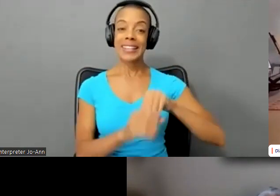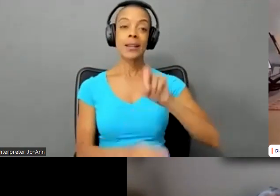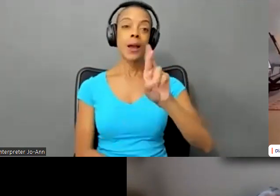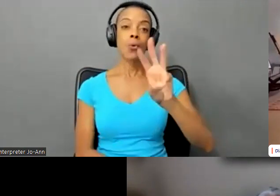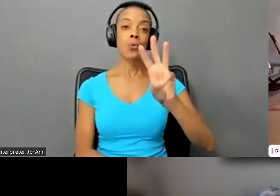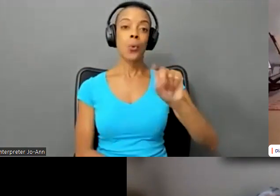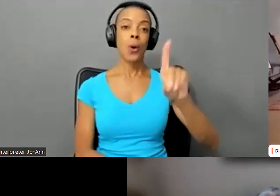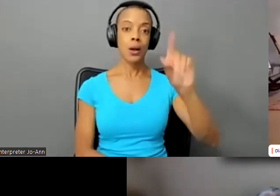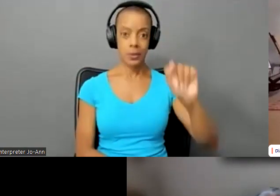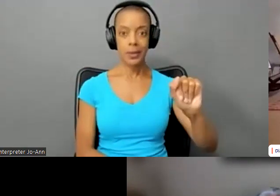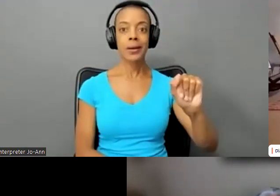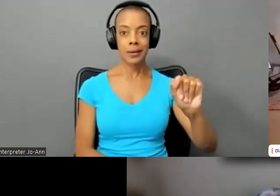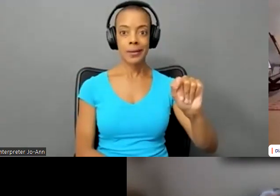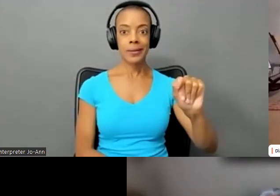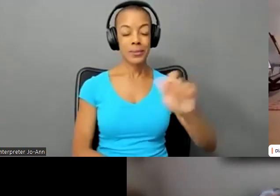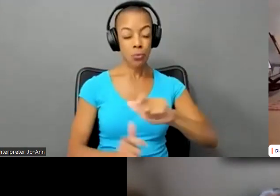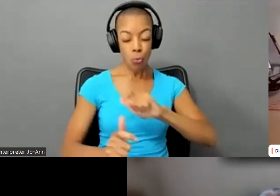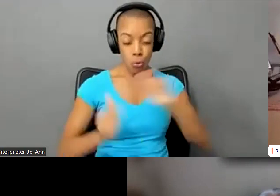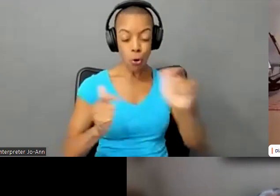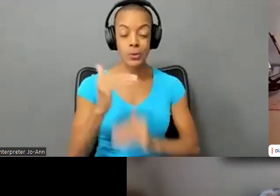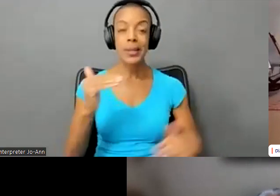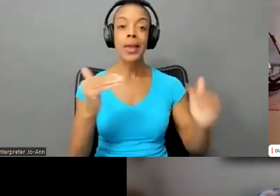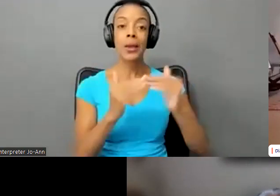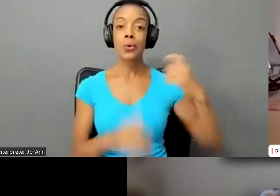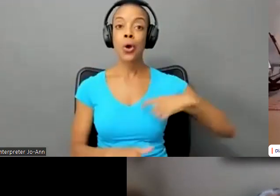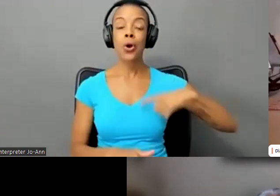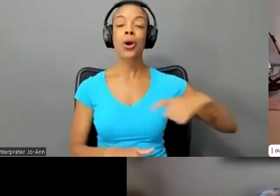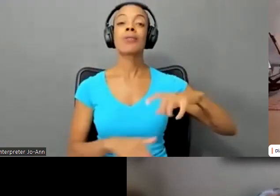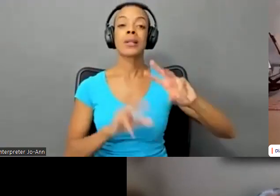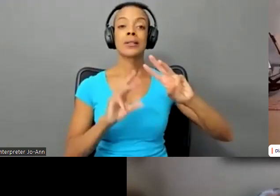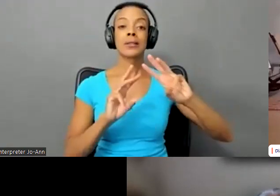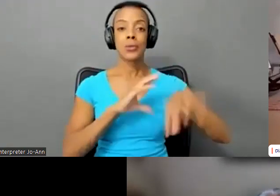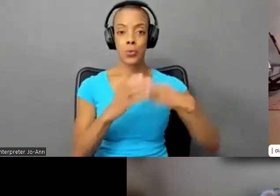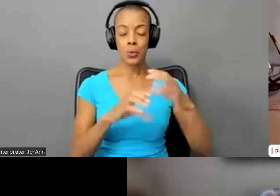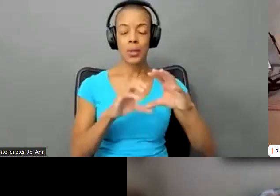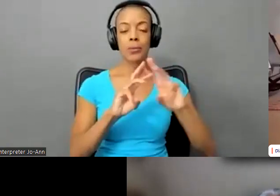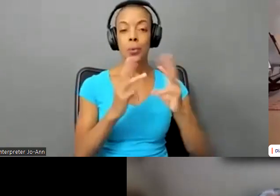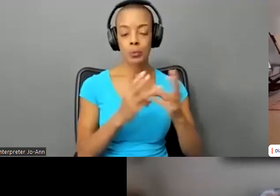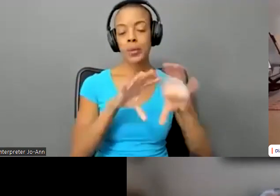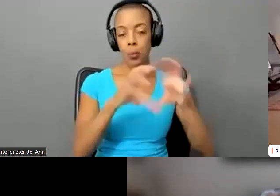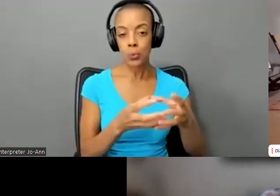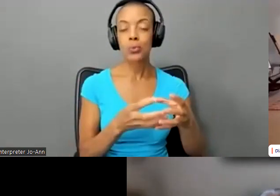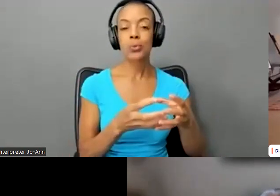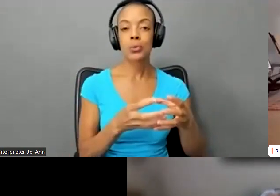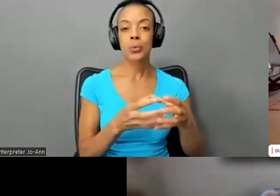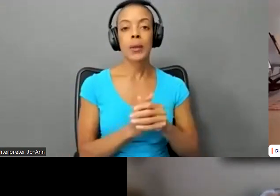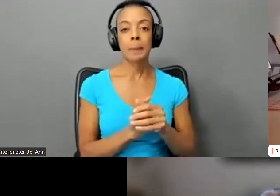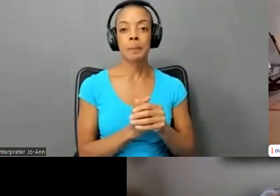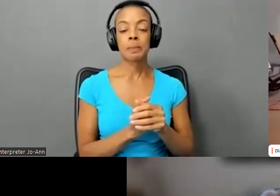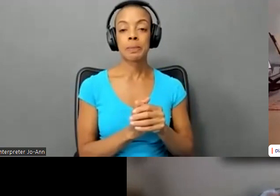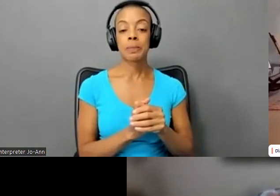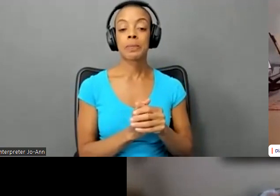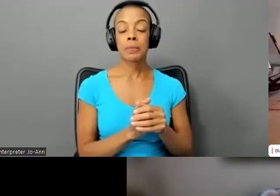you know, the largest equity conference in the world, women's conference in the world. And we had been